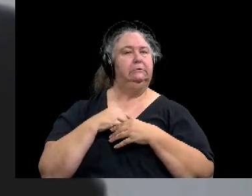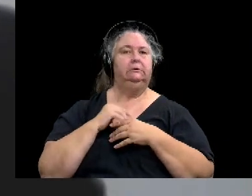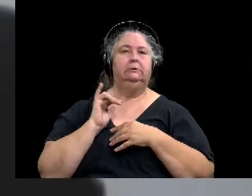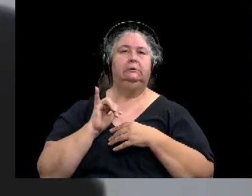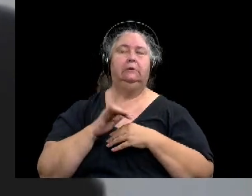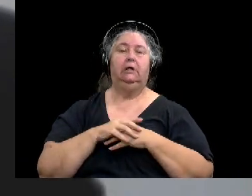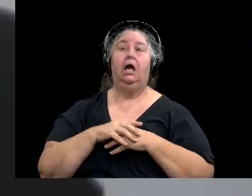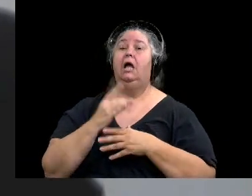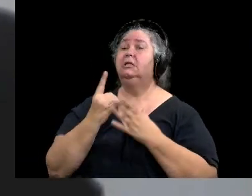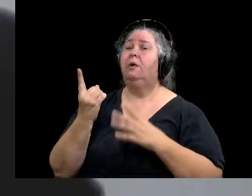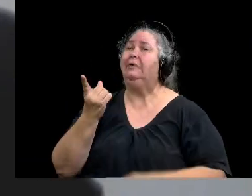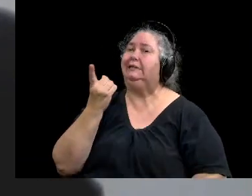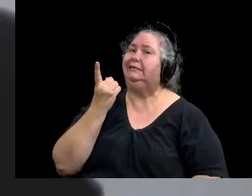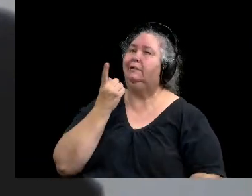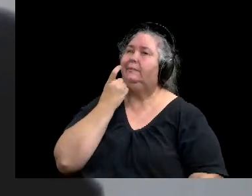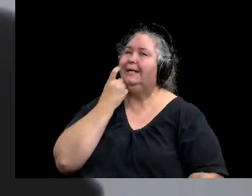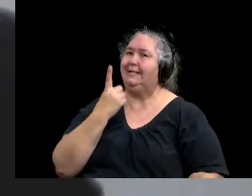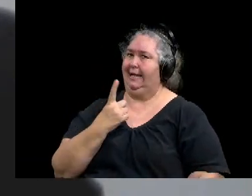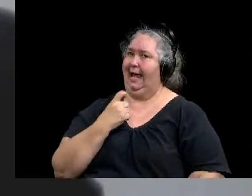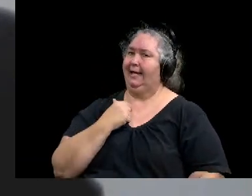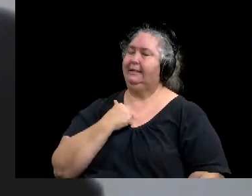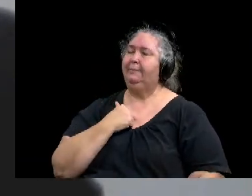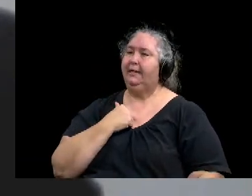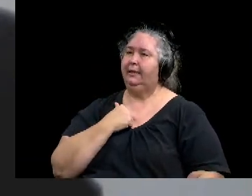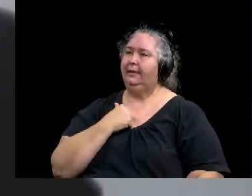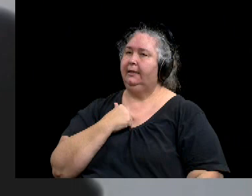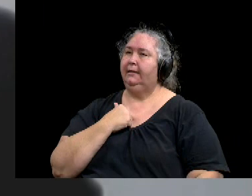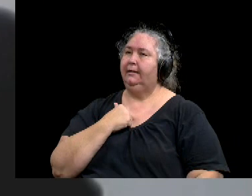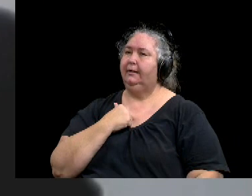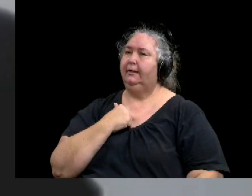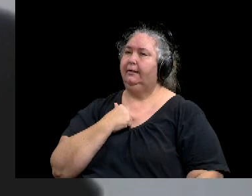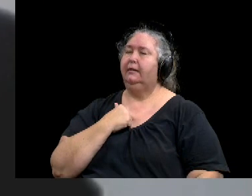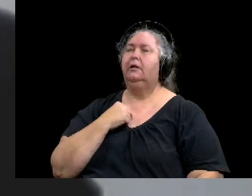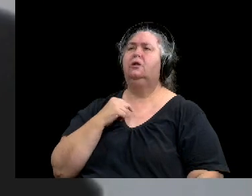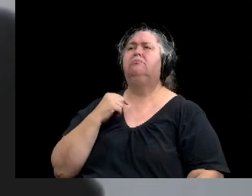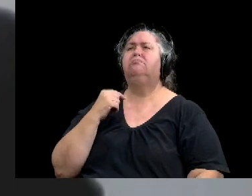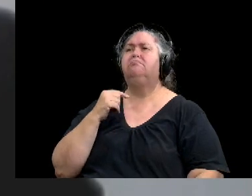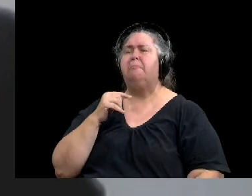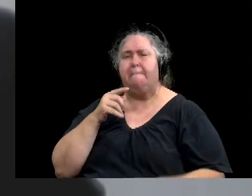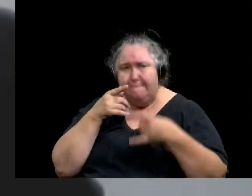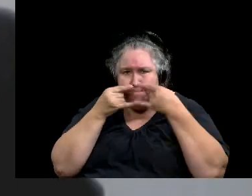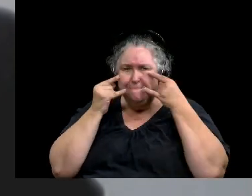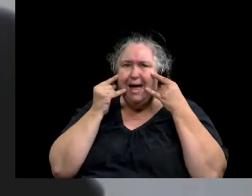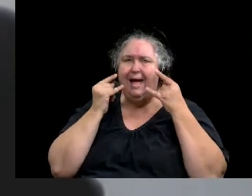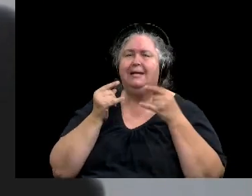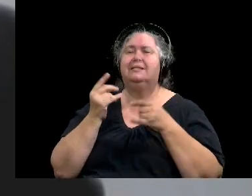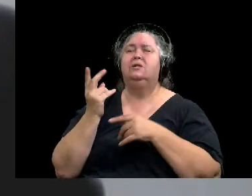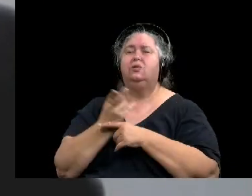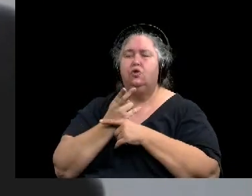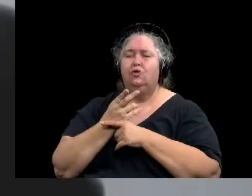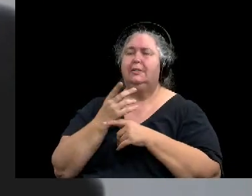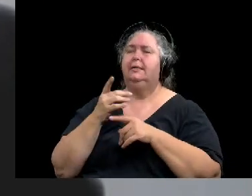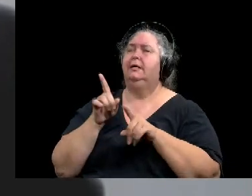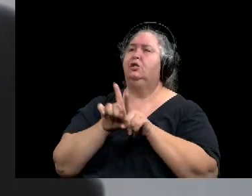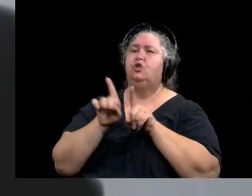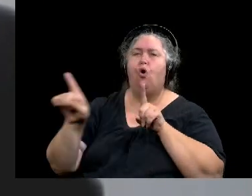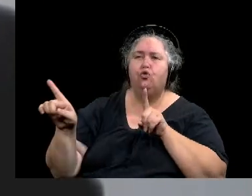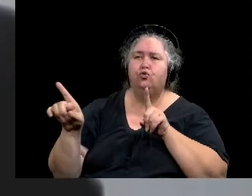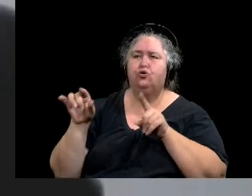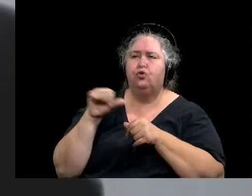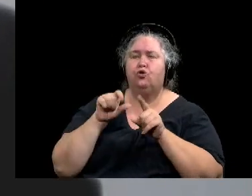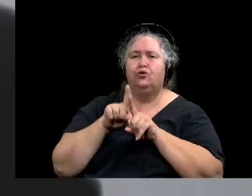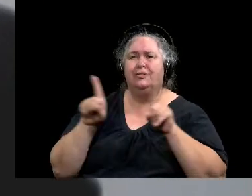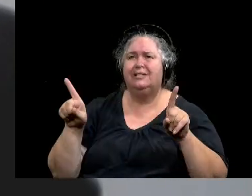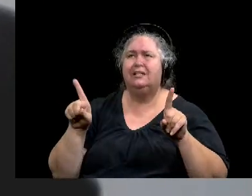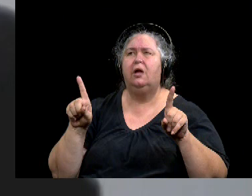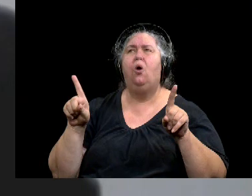Someone recently asked me, we've been talking about masks and using masks and social distancing, and when are people going to